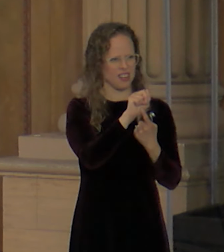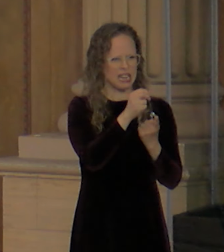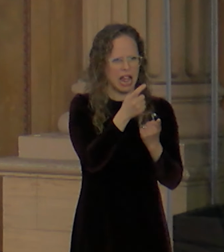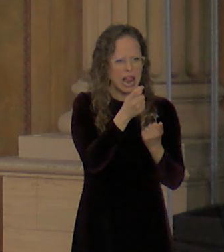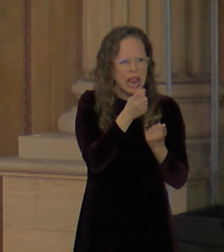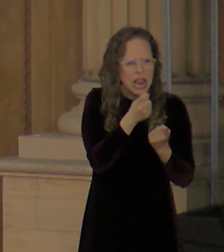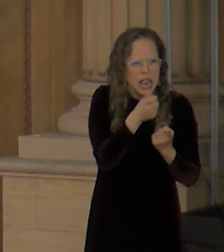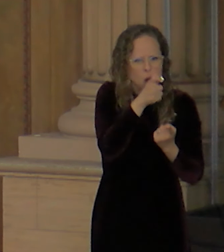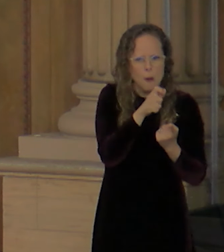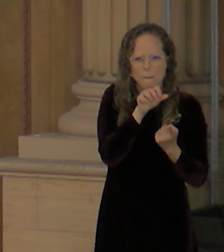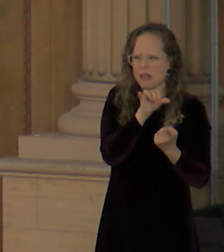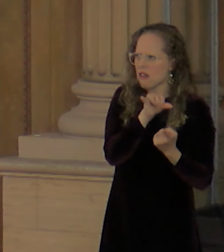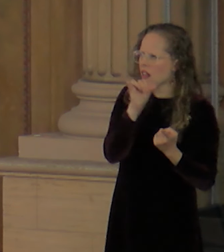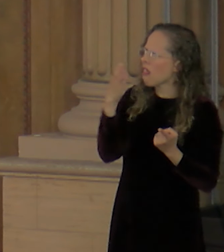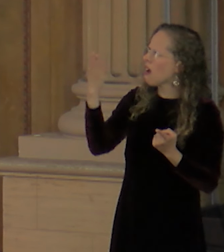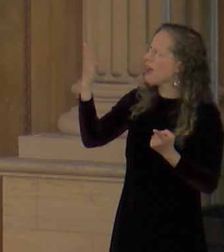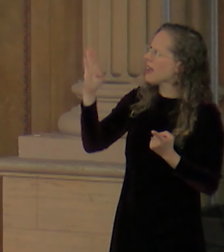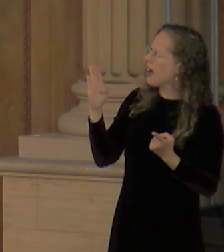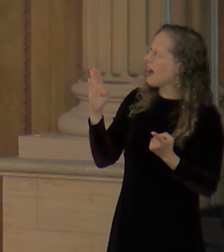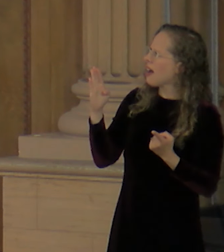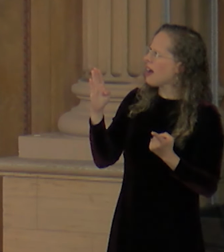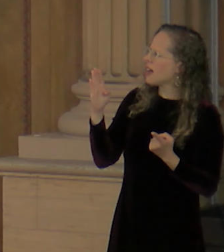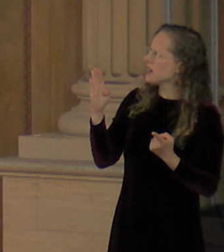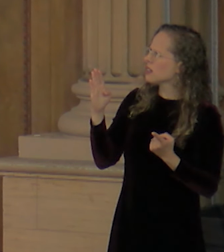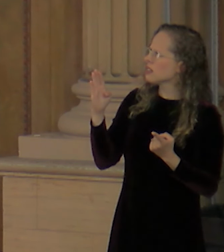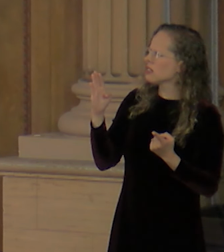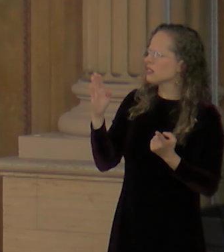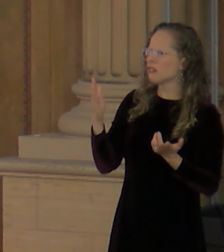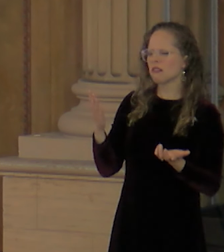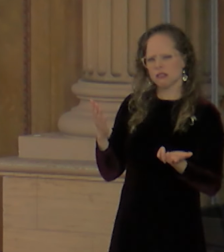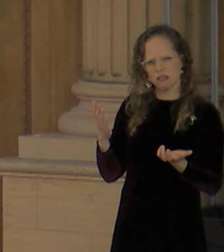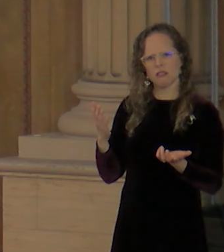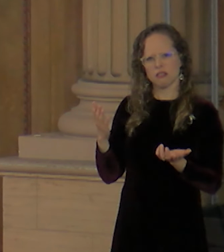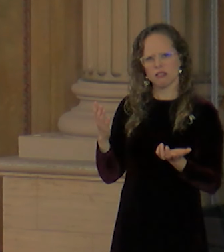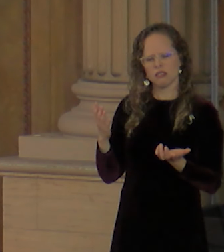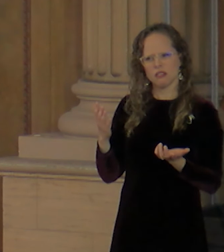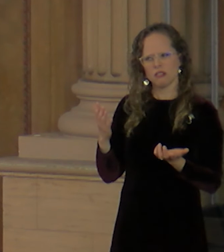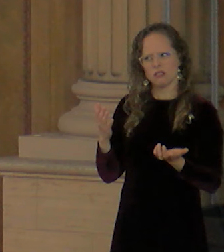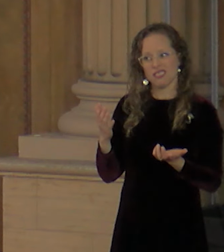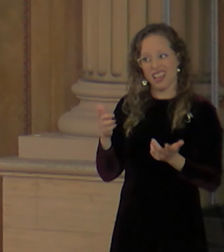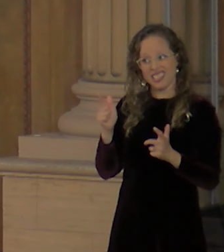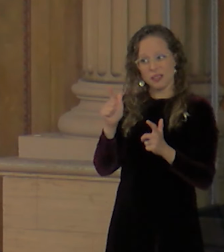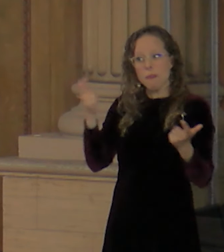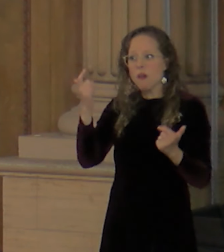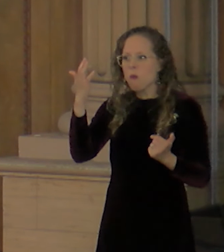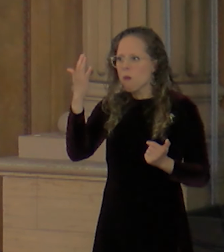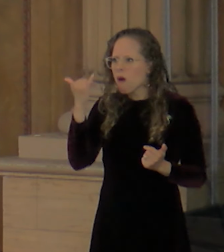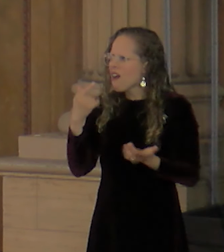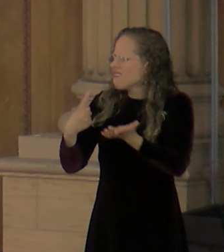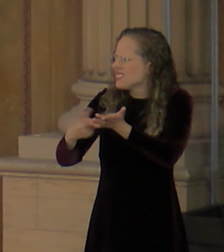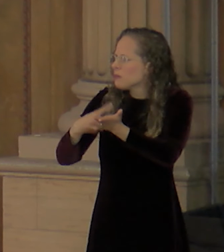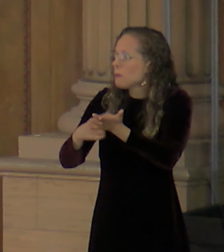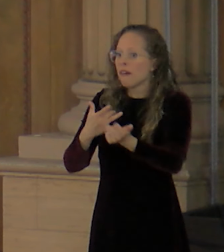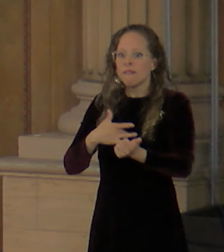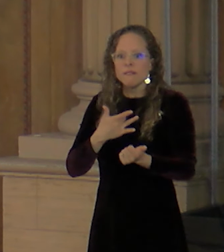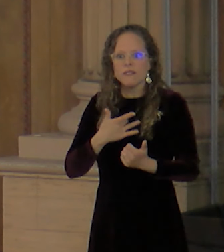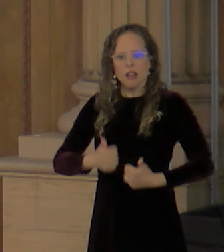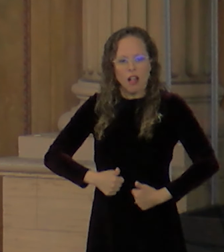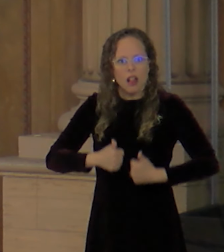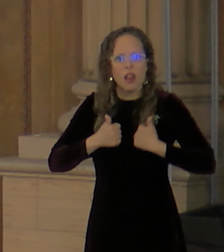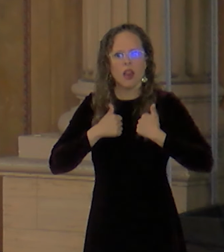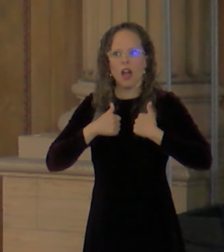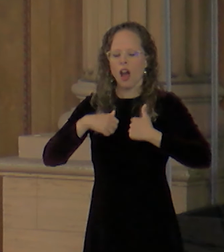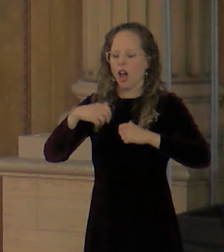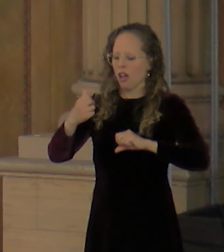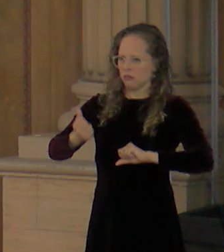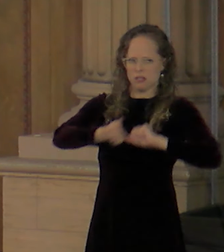And this is big because the suffering that we go through can seem like that. We go through trials, we have sins in our lives, or we brush up against